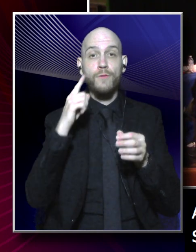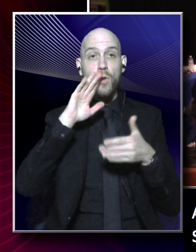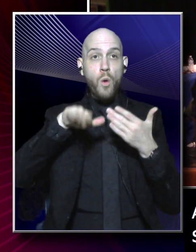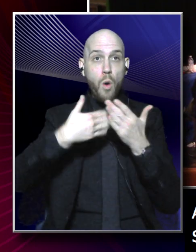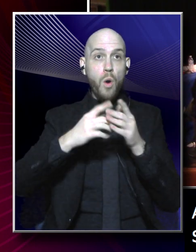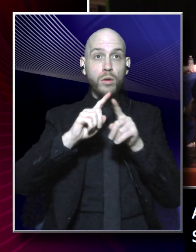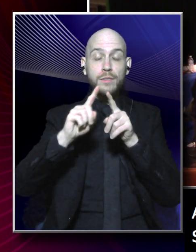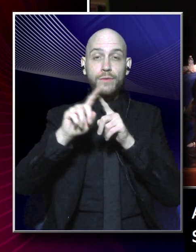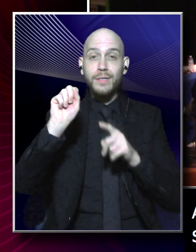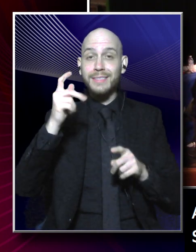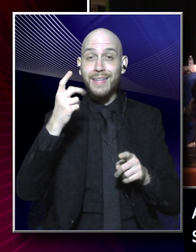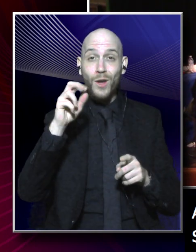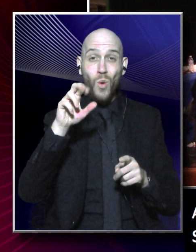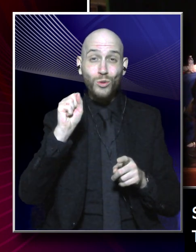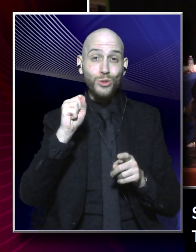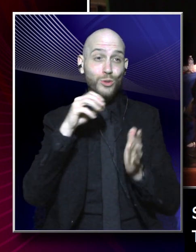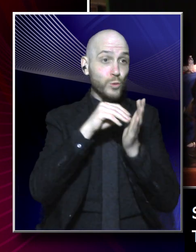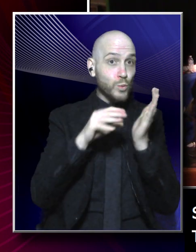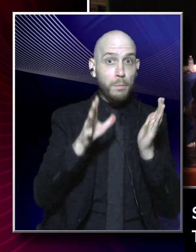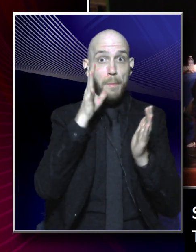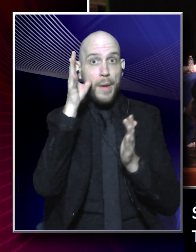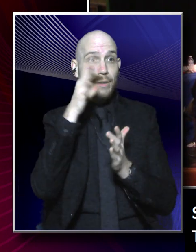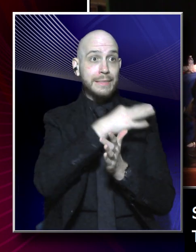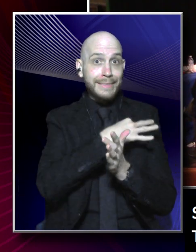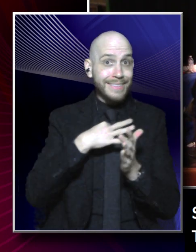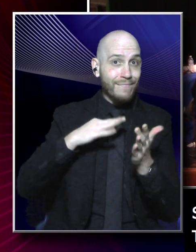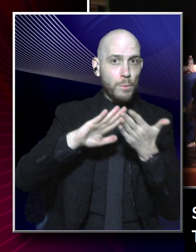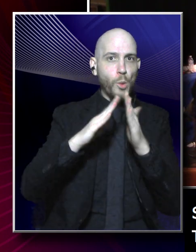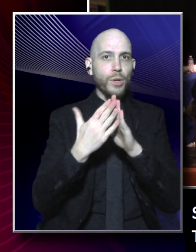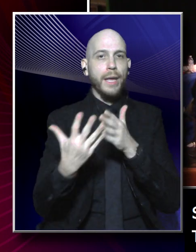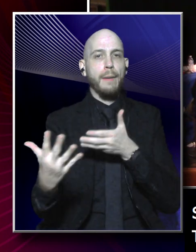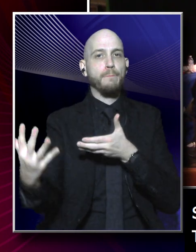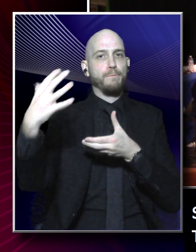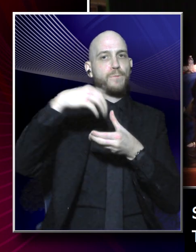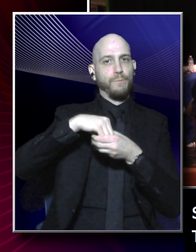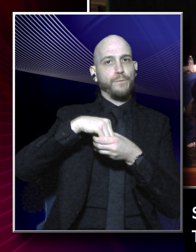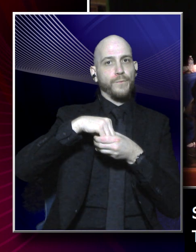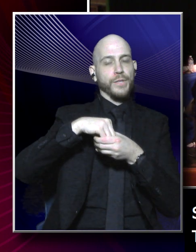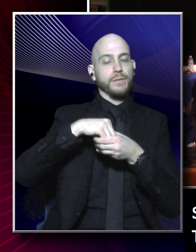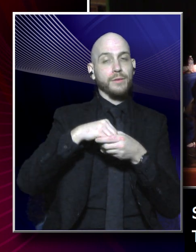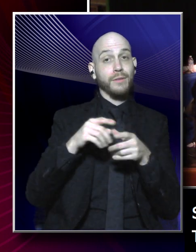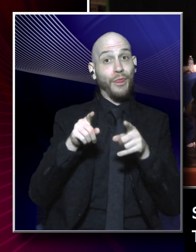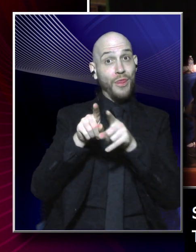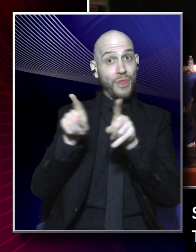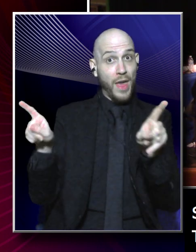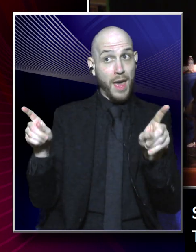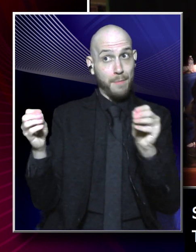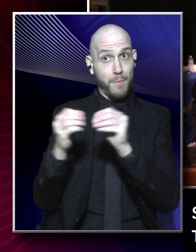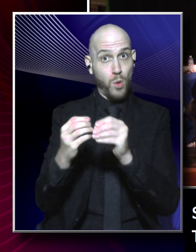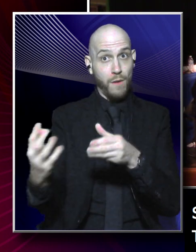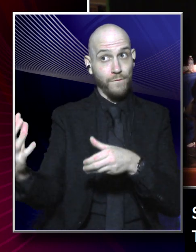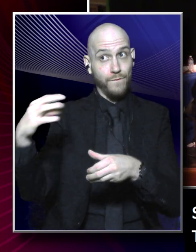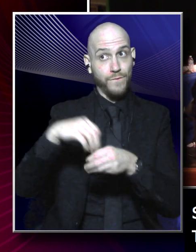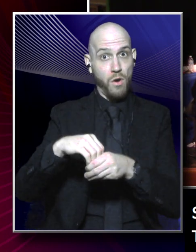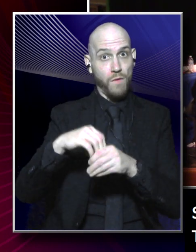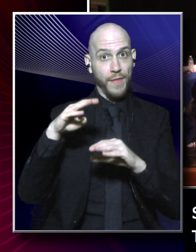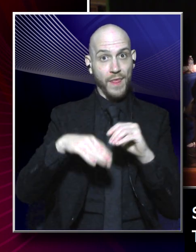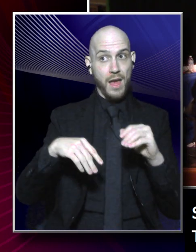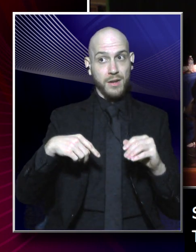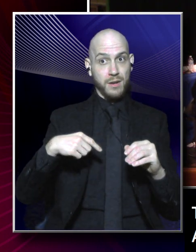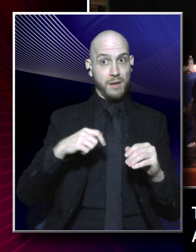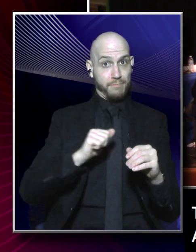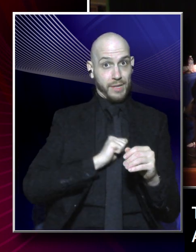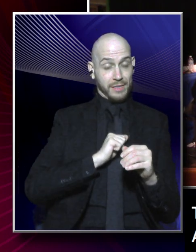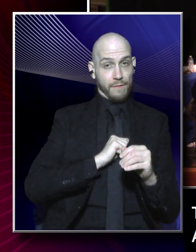community, to be a part of this. They're more involved than we are. And so maybe we can have some sort